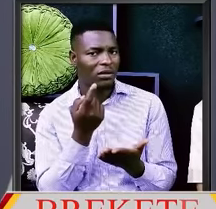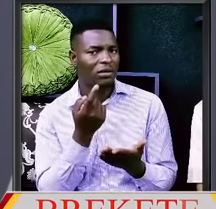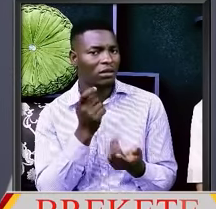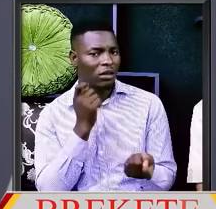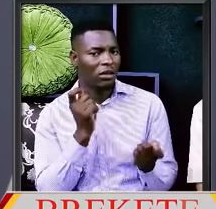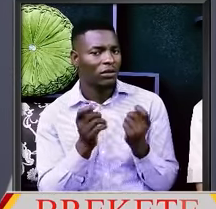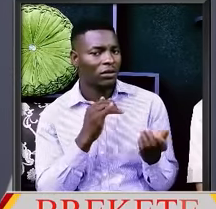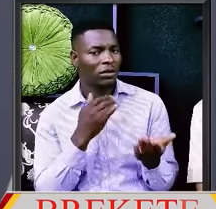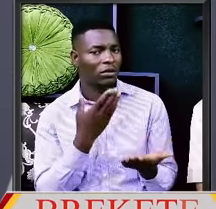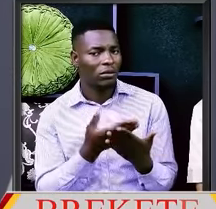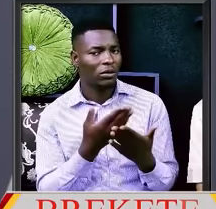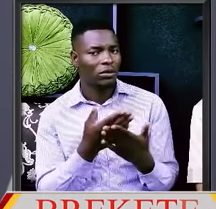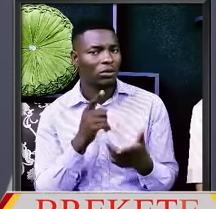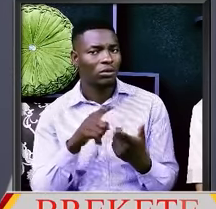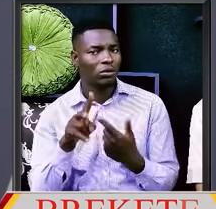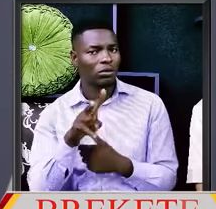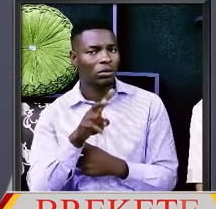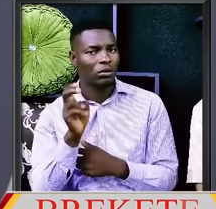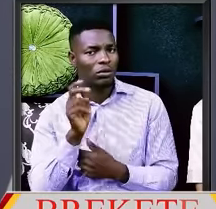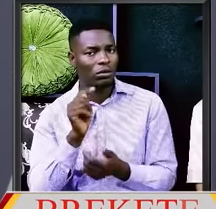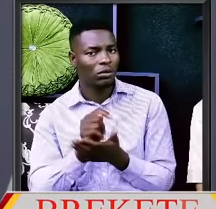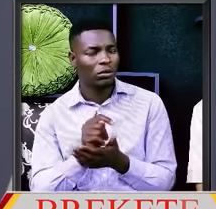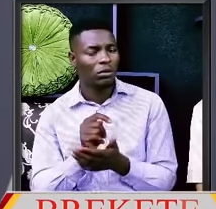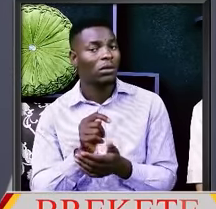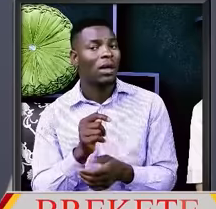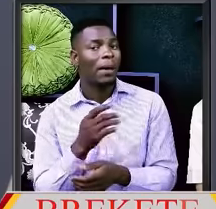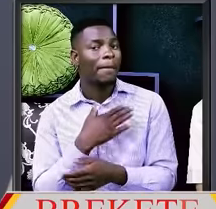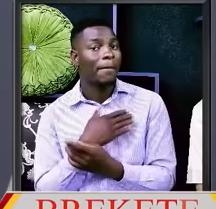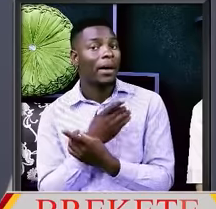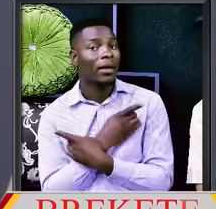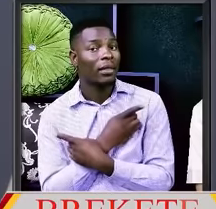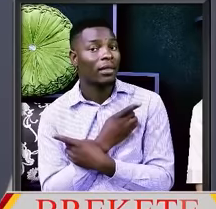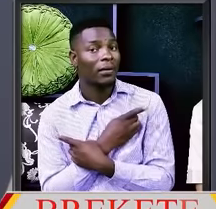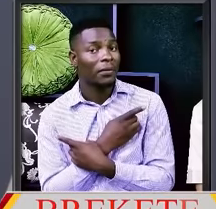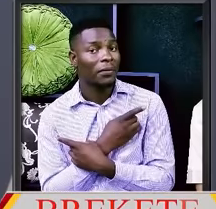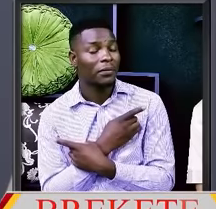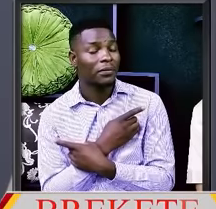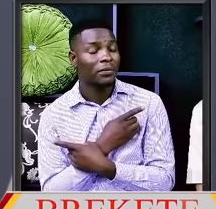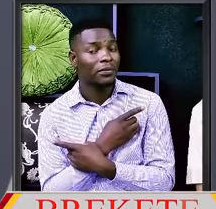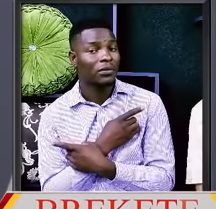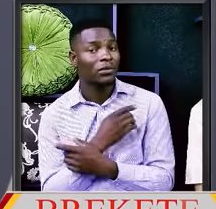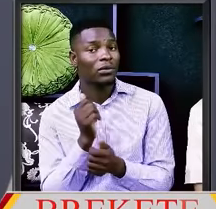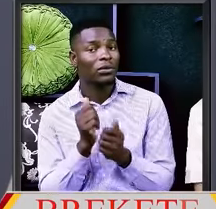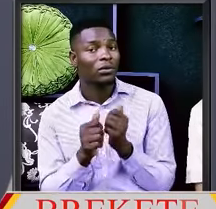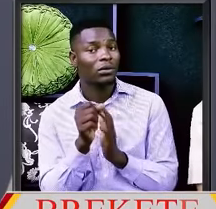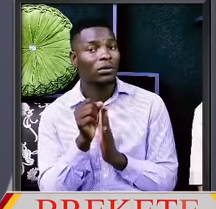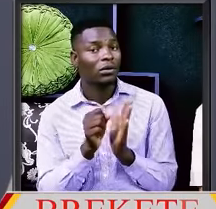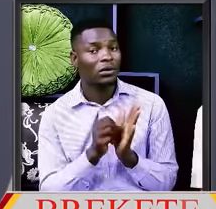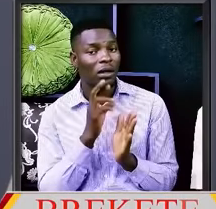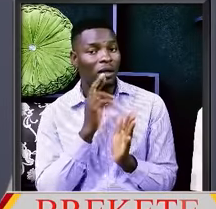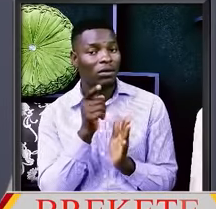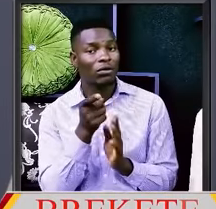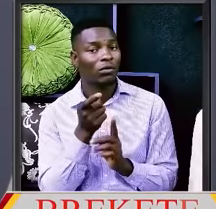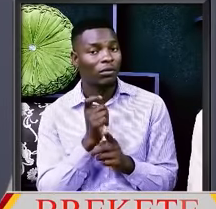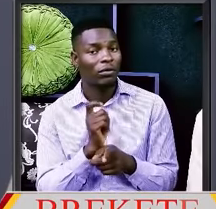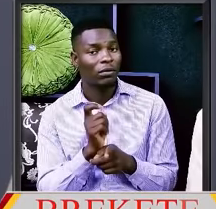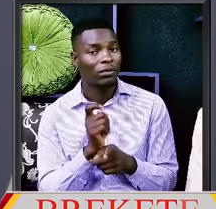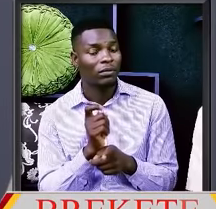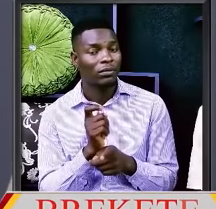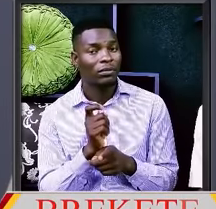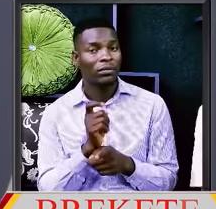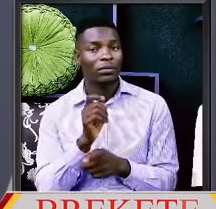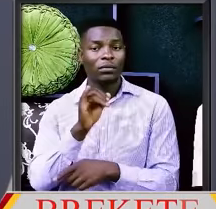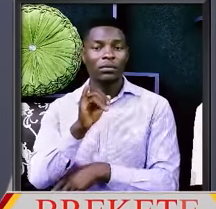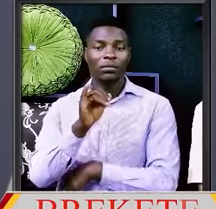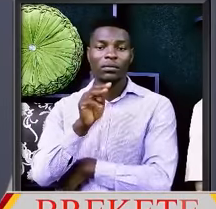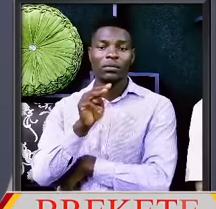is 200,000 to pay my brother. My dear. Sir. Which state are you from?